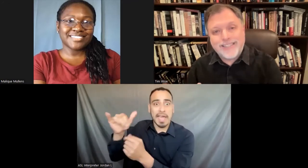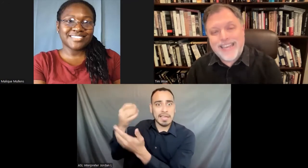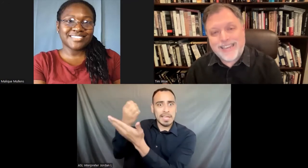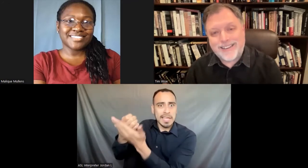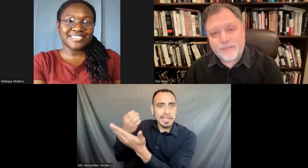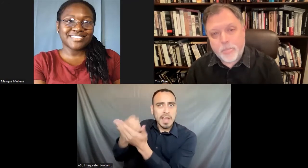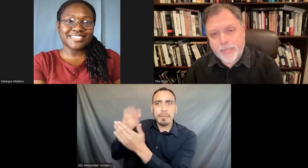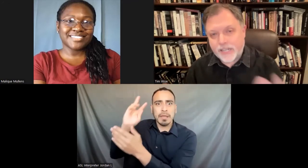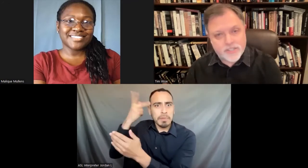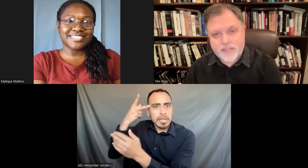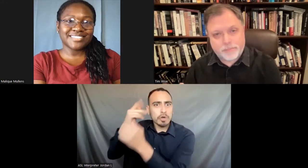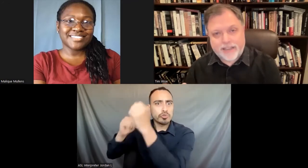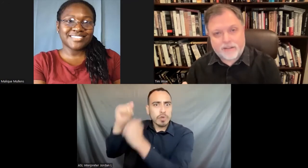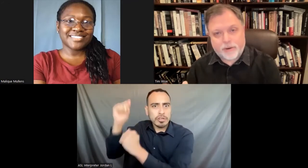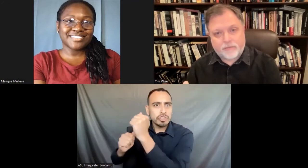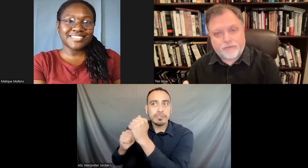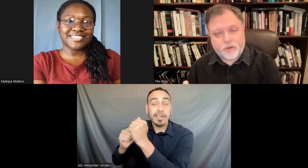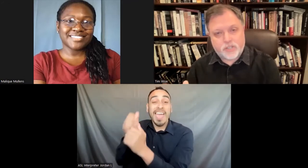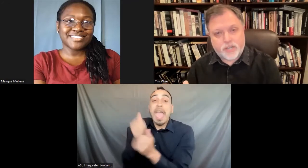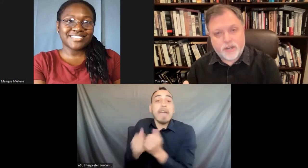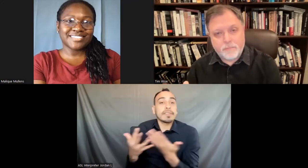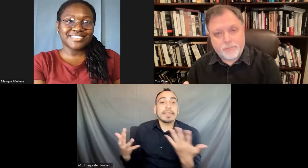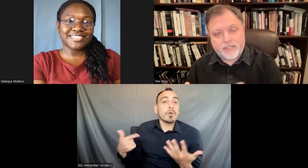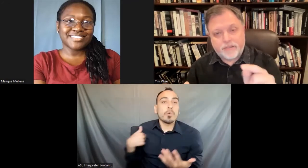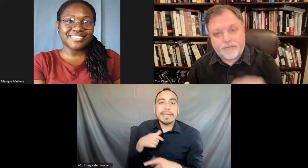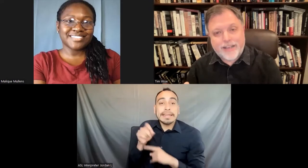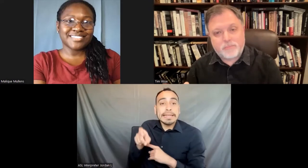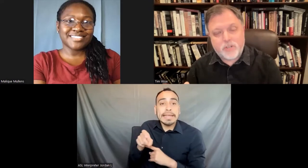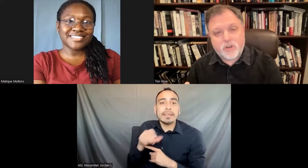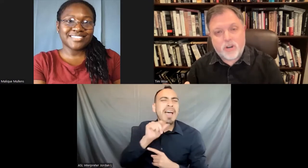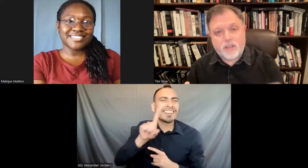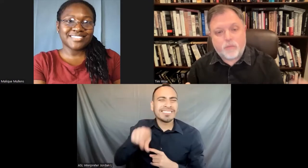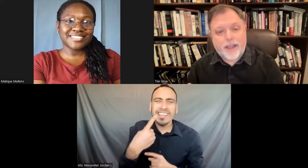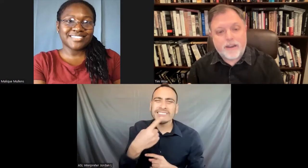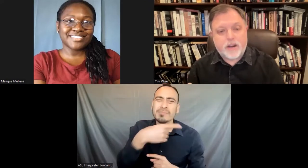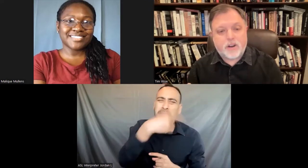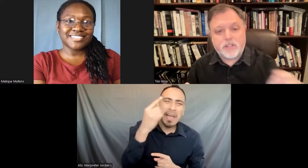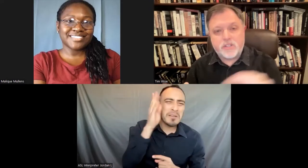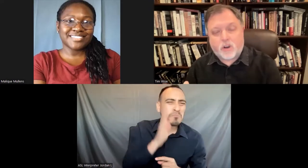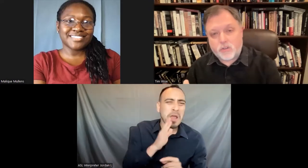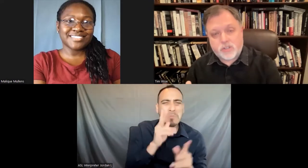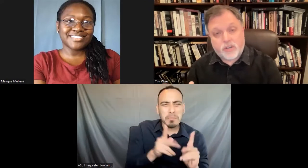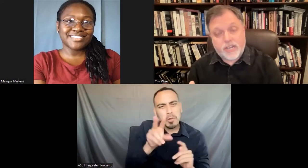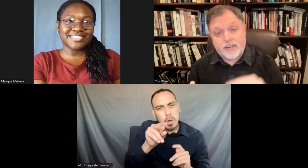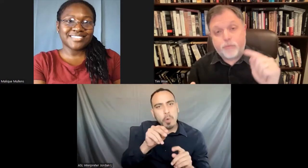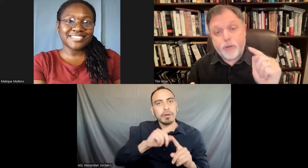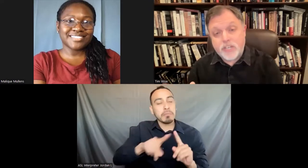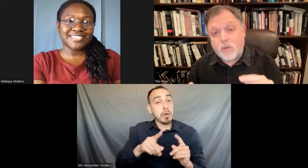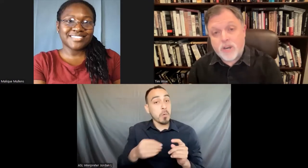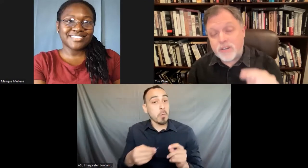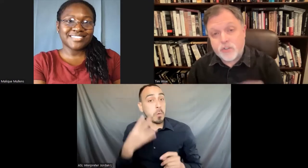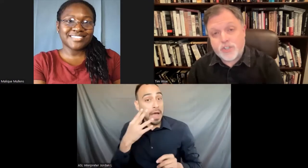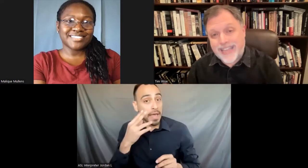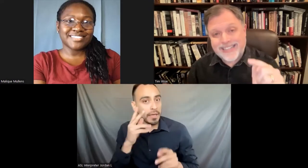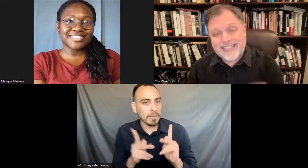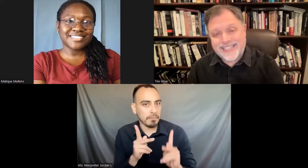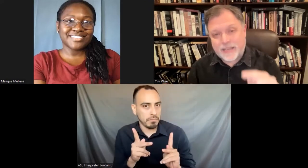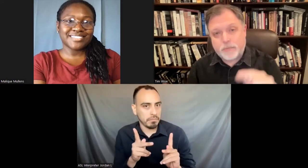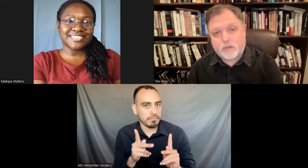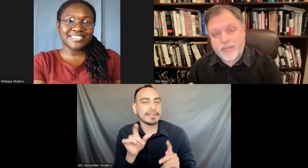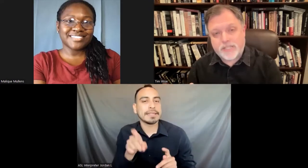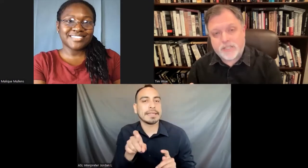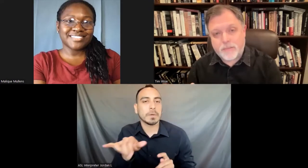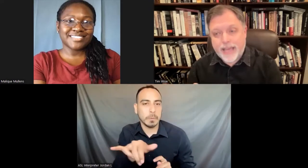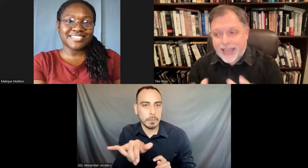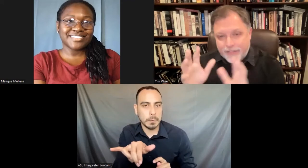all need. Not just that Black and brown folks need, but that the vast majority of white Americans also need. And if we don't understand